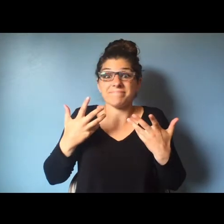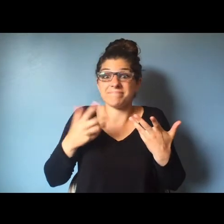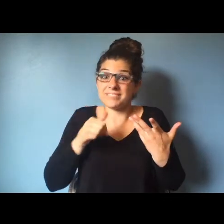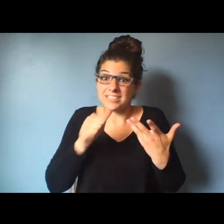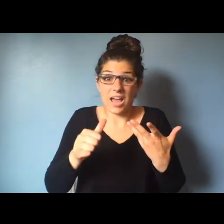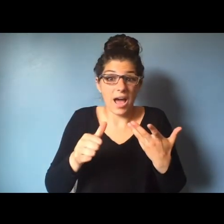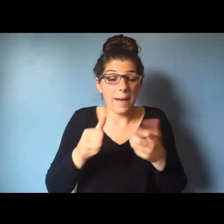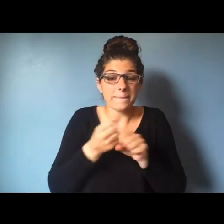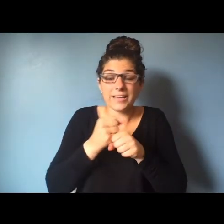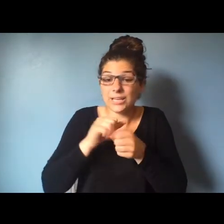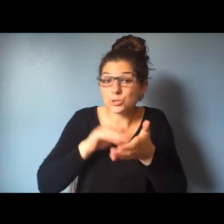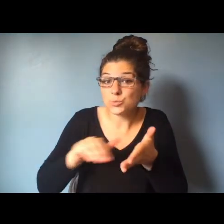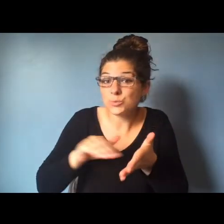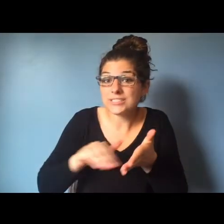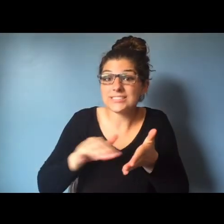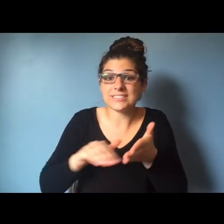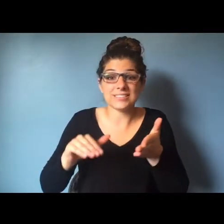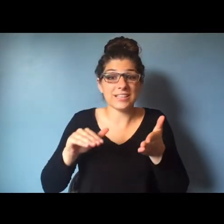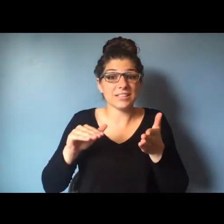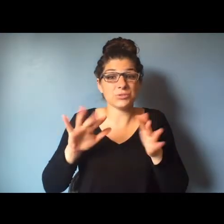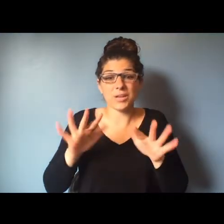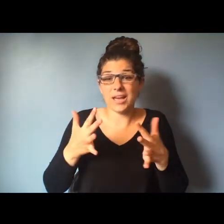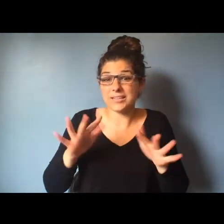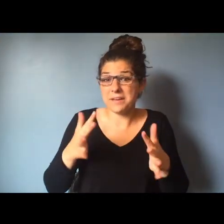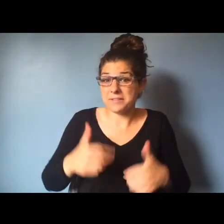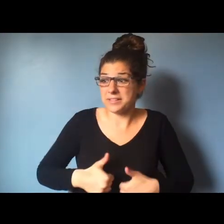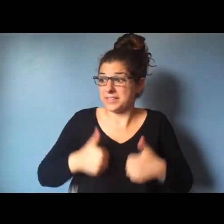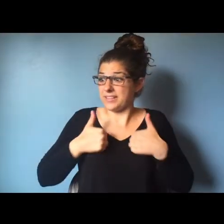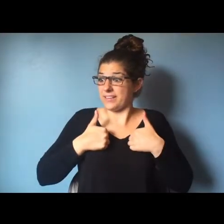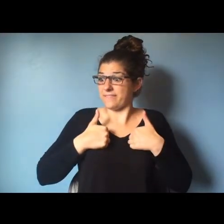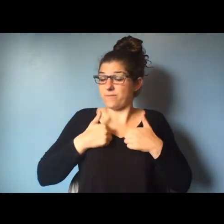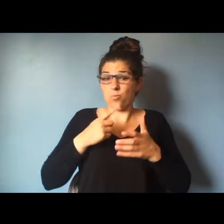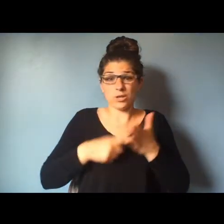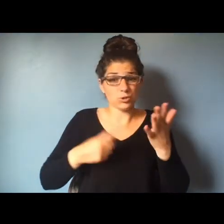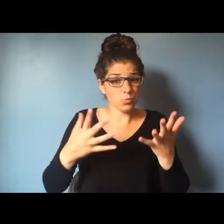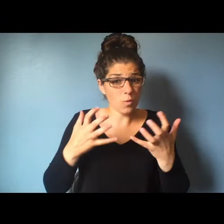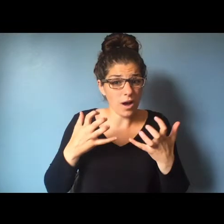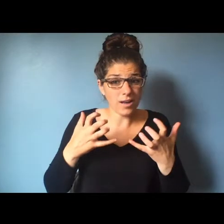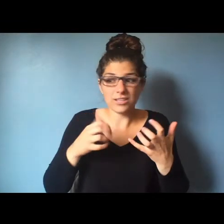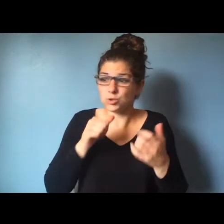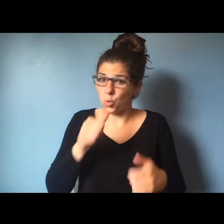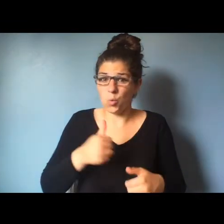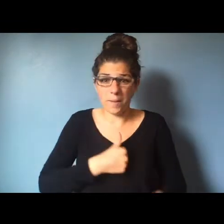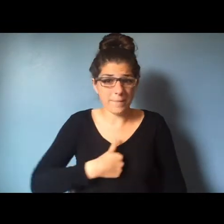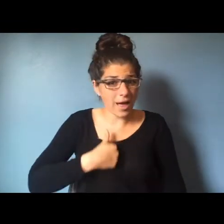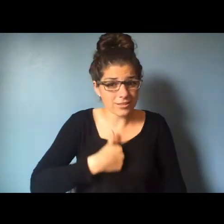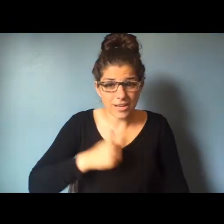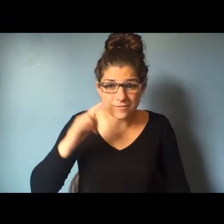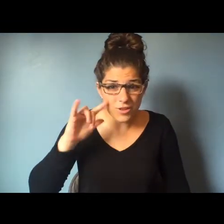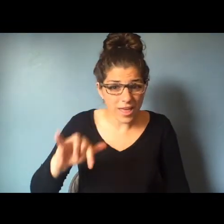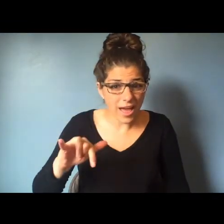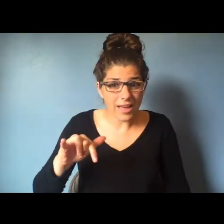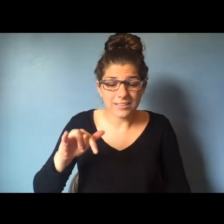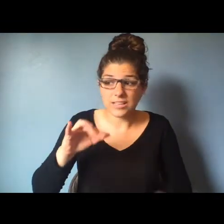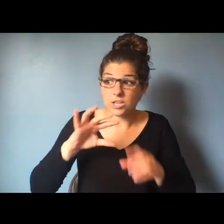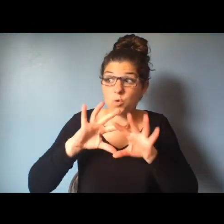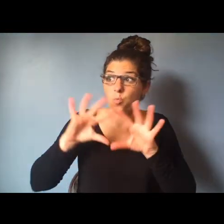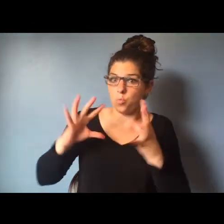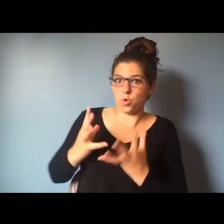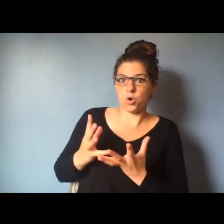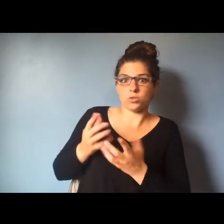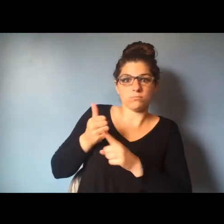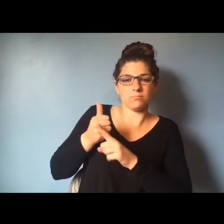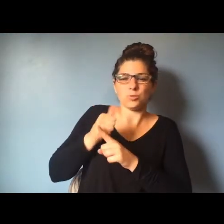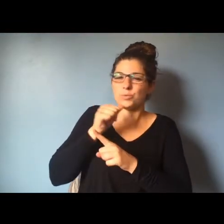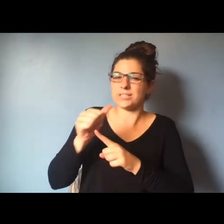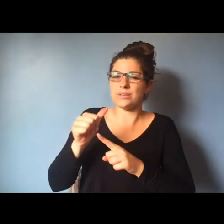make excuses, to just kind of live the life that you want and don't apologize for that in a world that really wasn't built